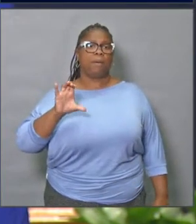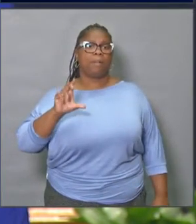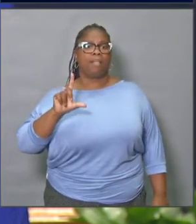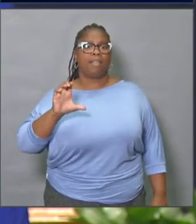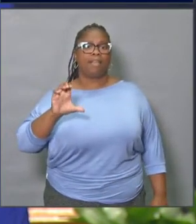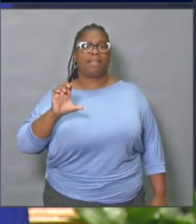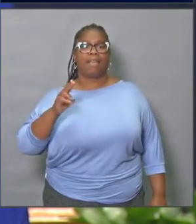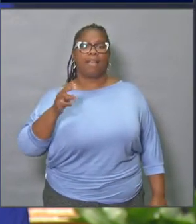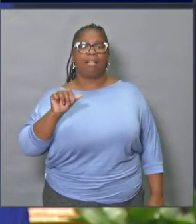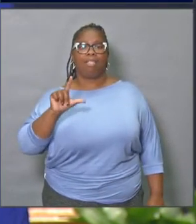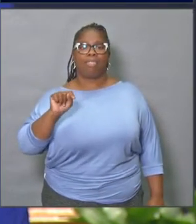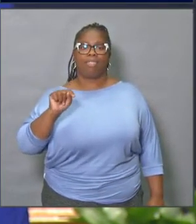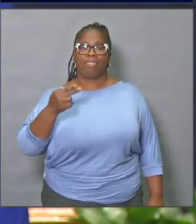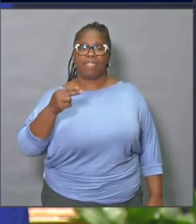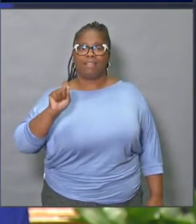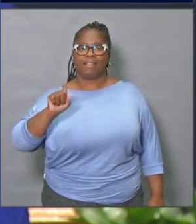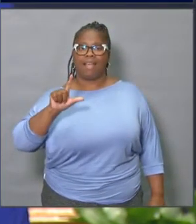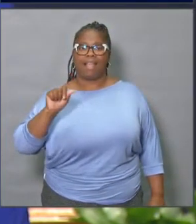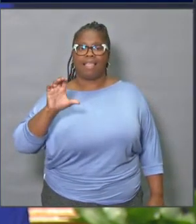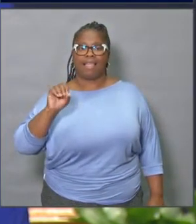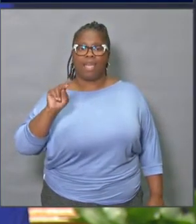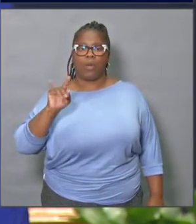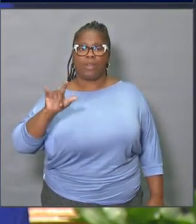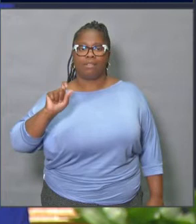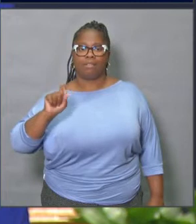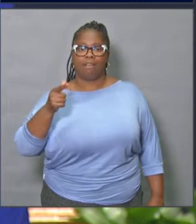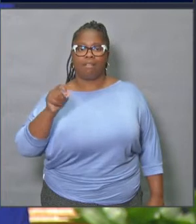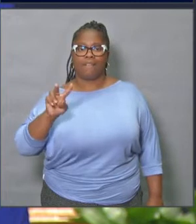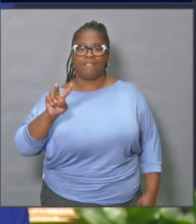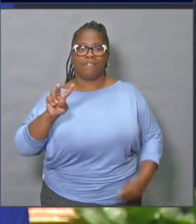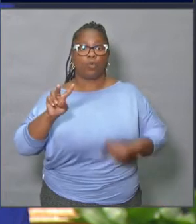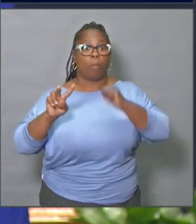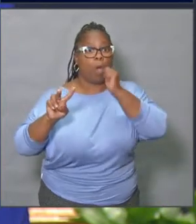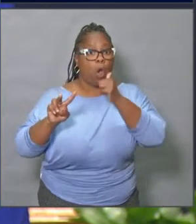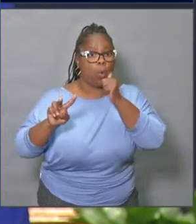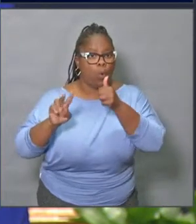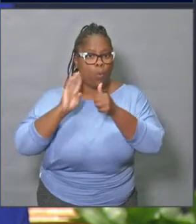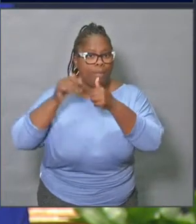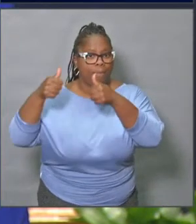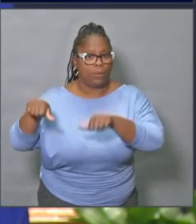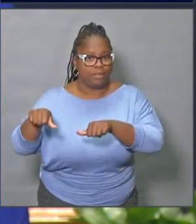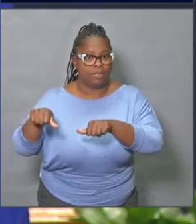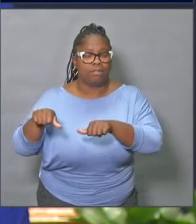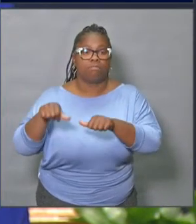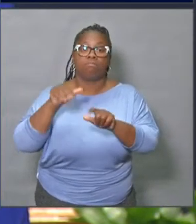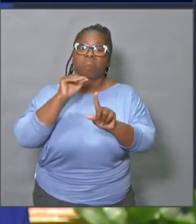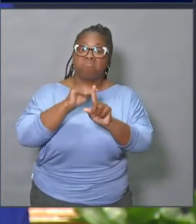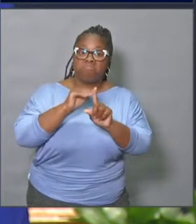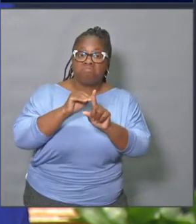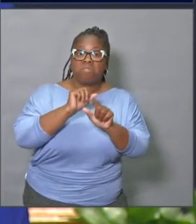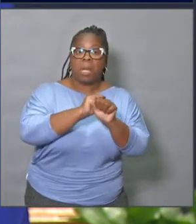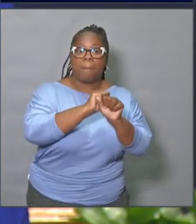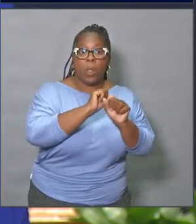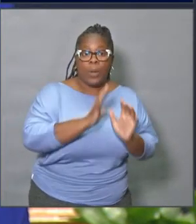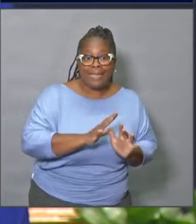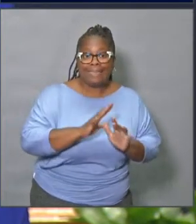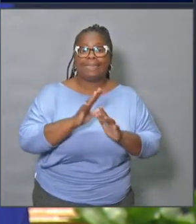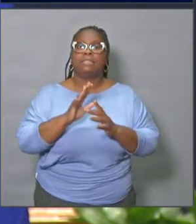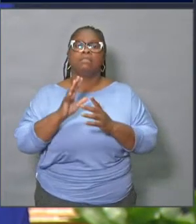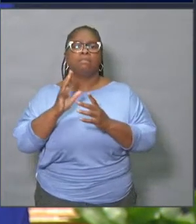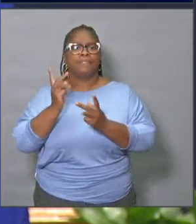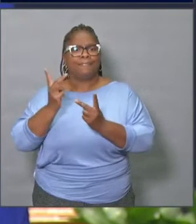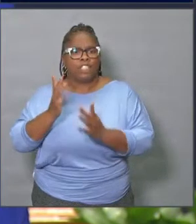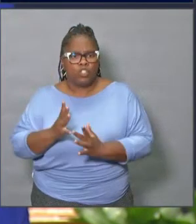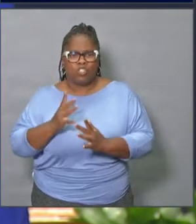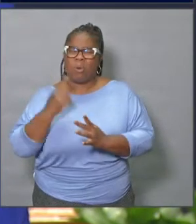publichealth.lacounty.gov, tomorrow. As a reminder, employees and visitors to these businesses will always need to wear a cloth face